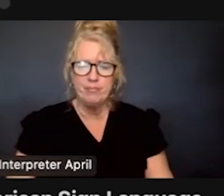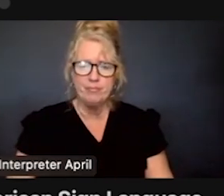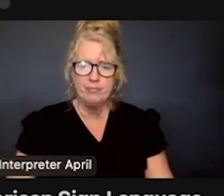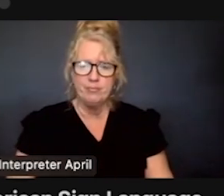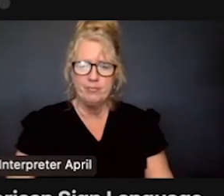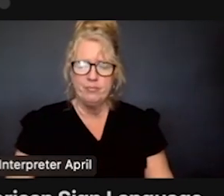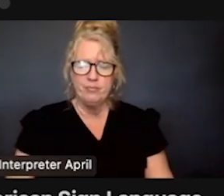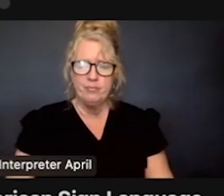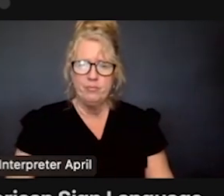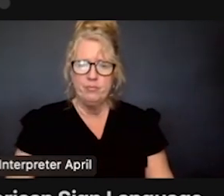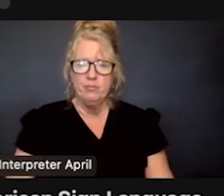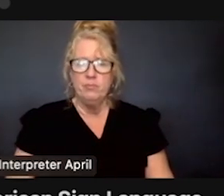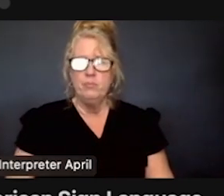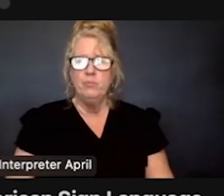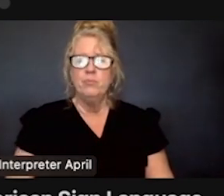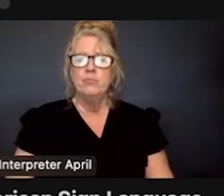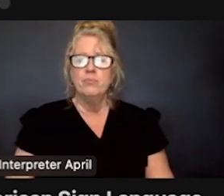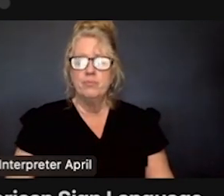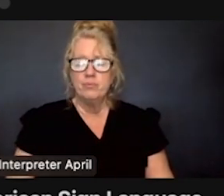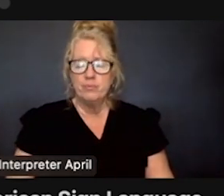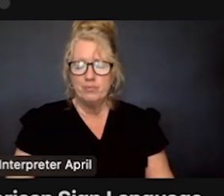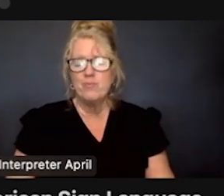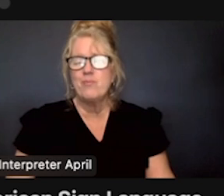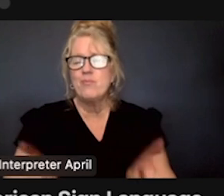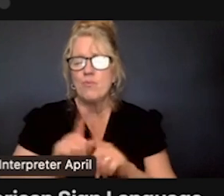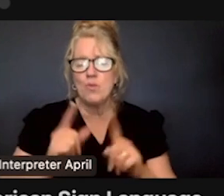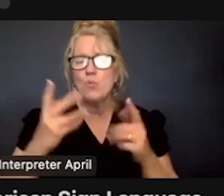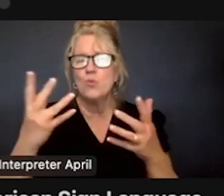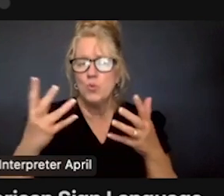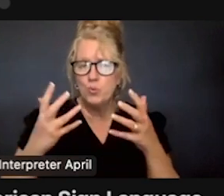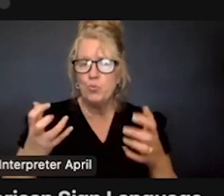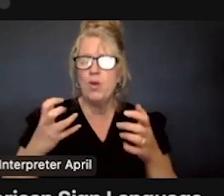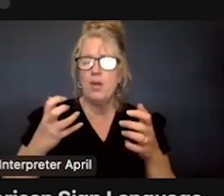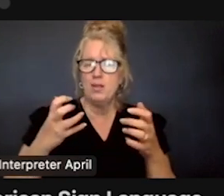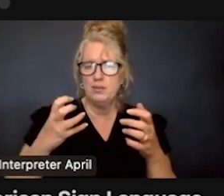want to just go to that